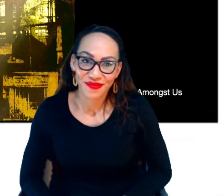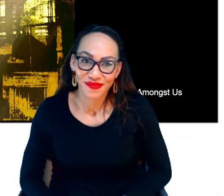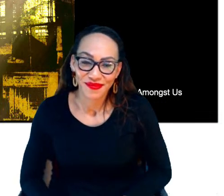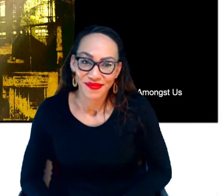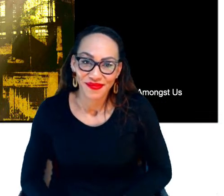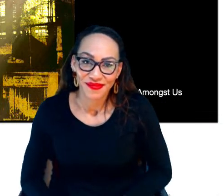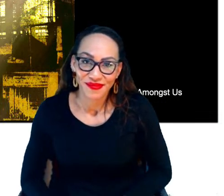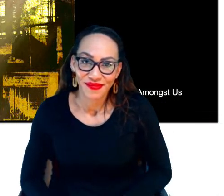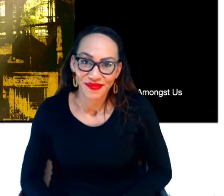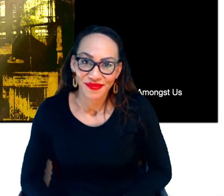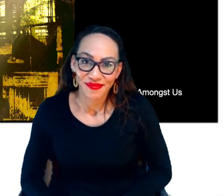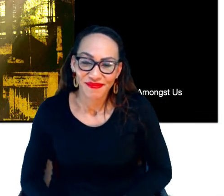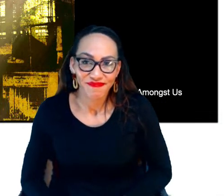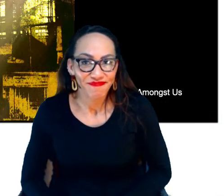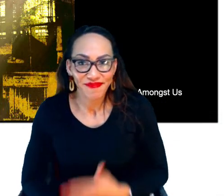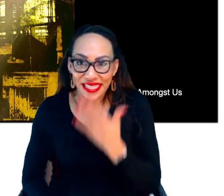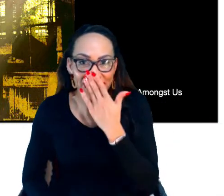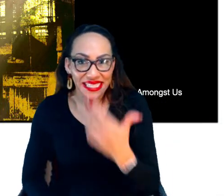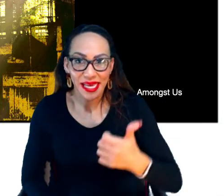It's not working again.